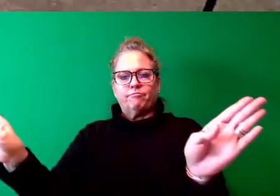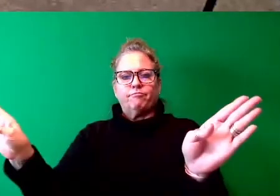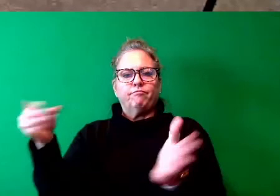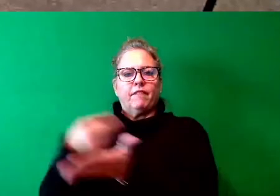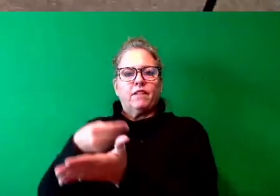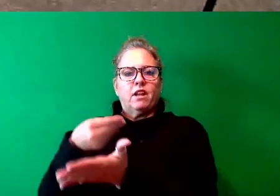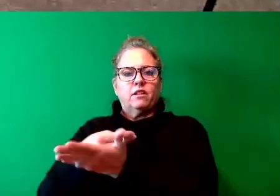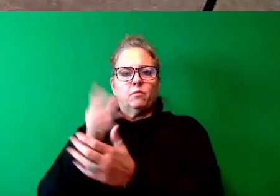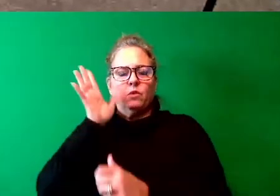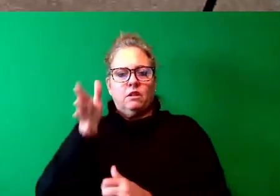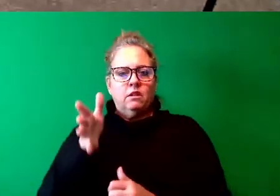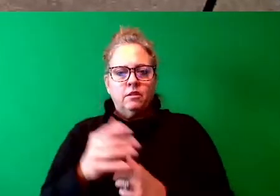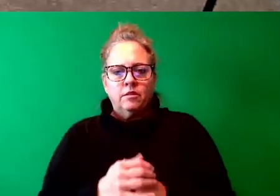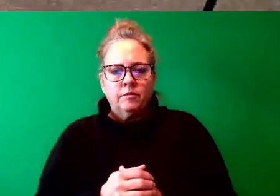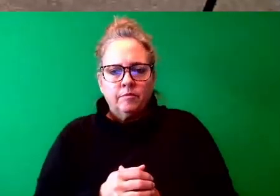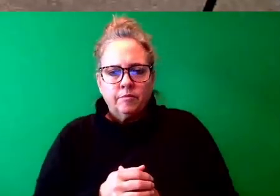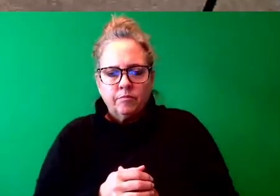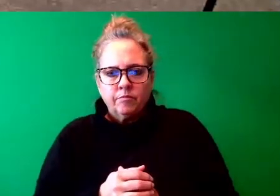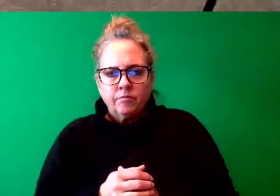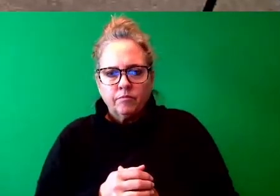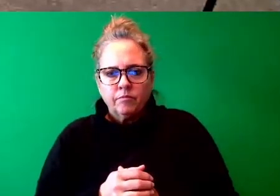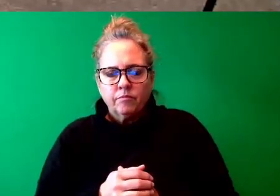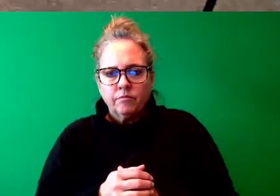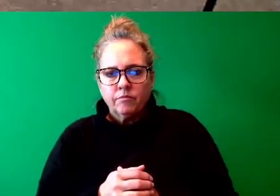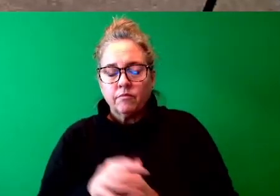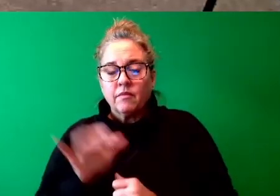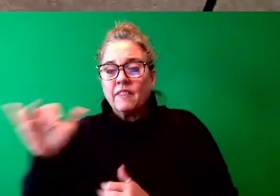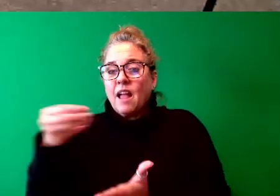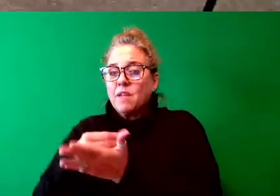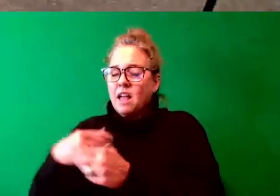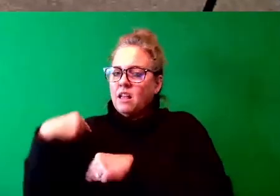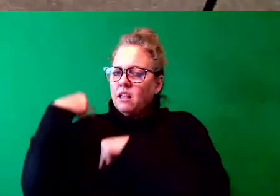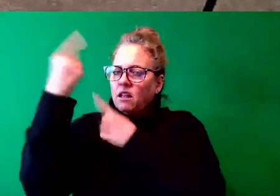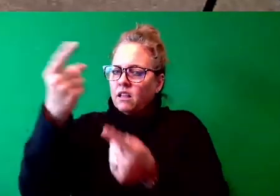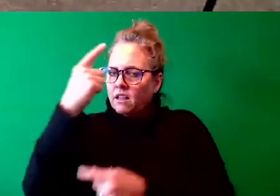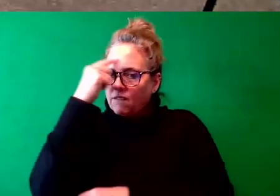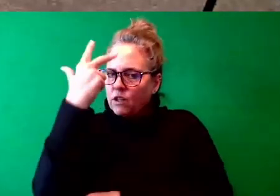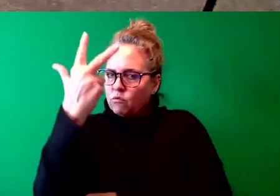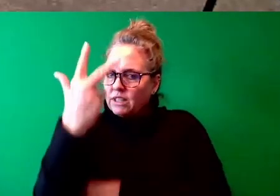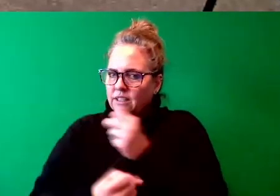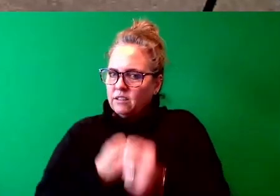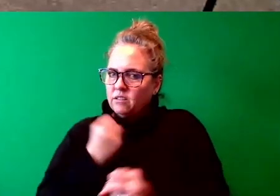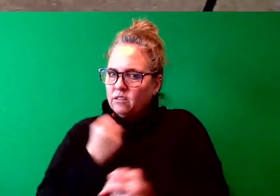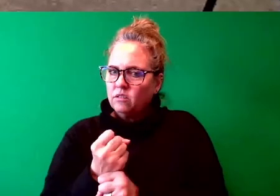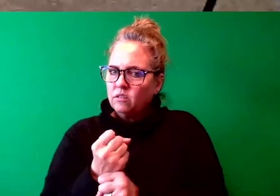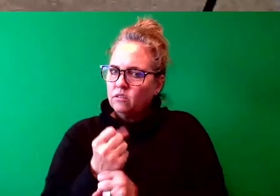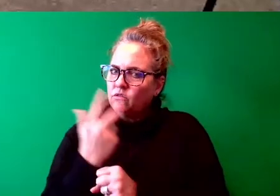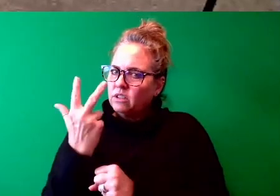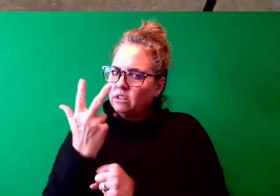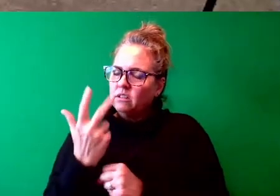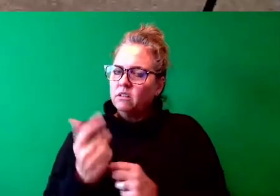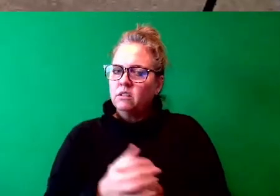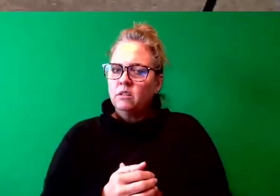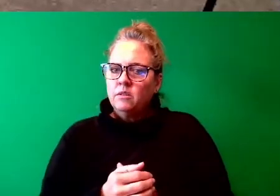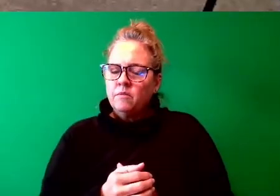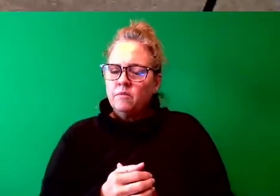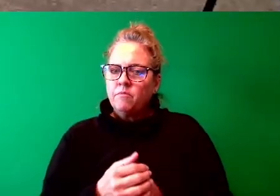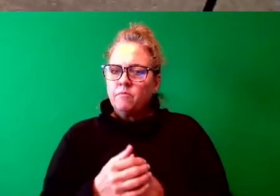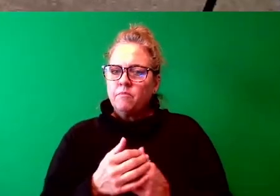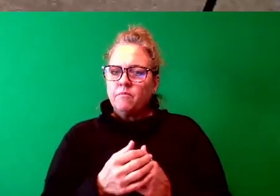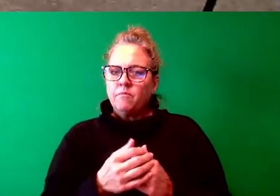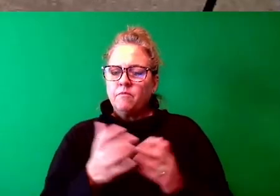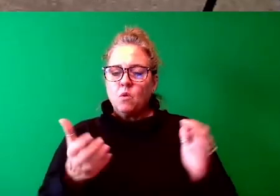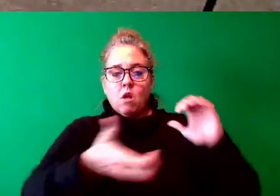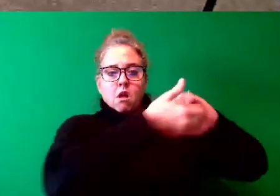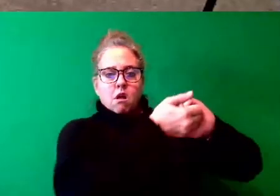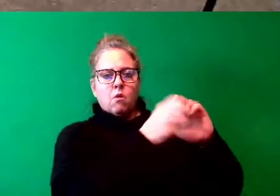would recommend that we connect with our state legislators, and we need